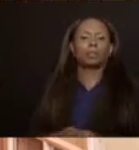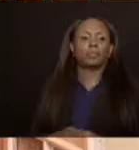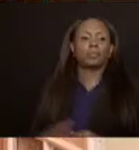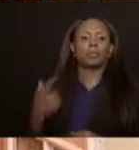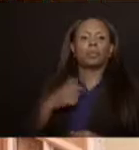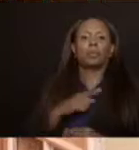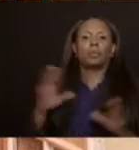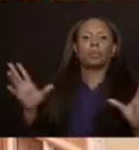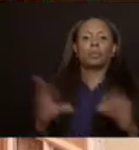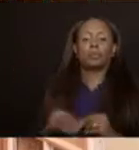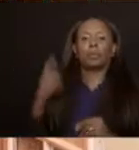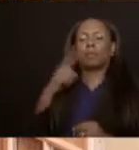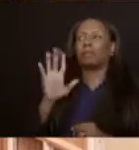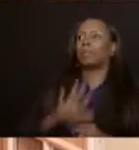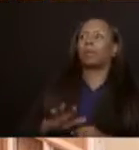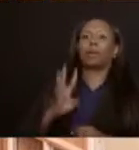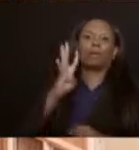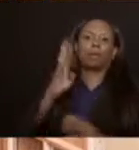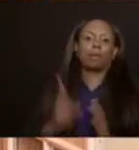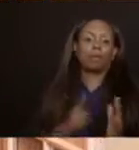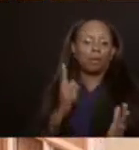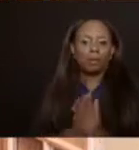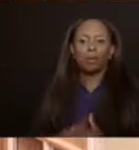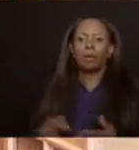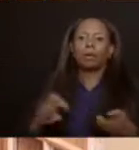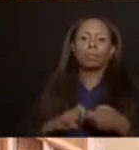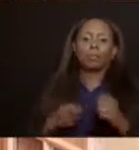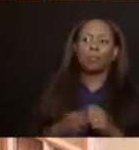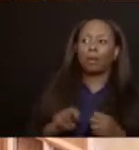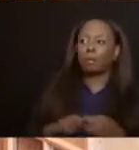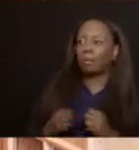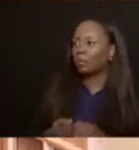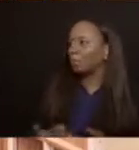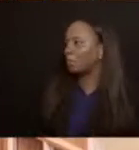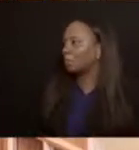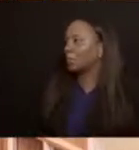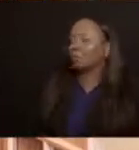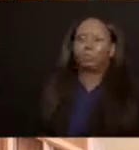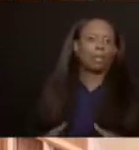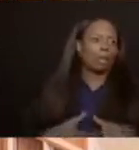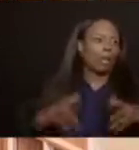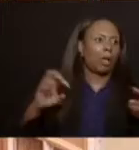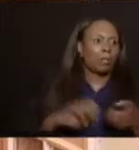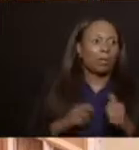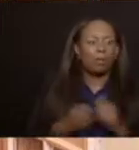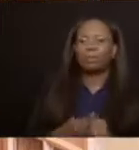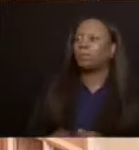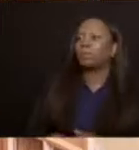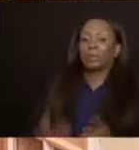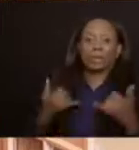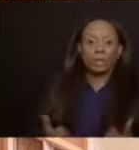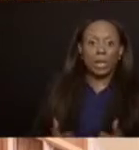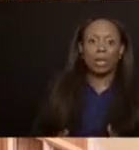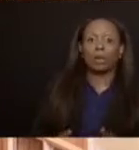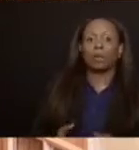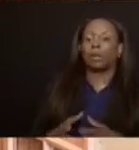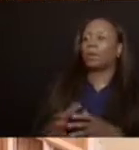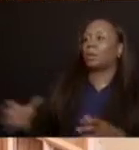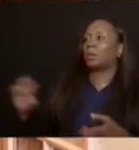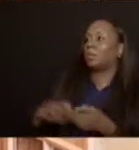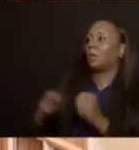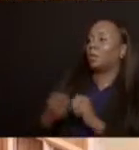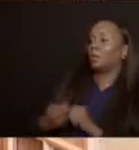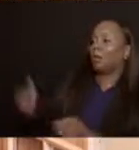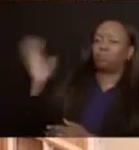evening, dealing with all kinds of problems, both current and those long past, long before I even came into public